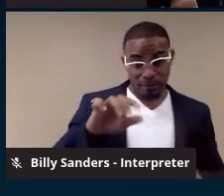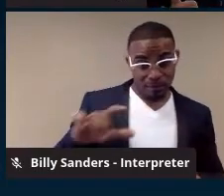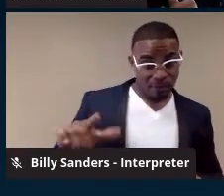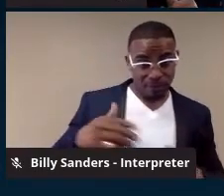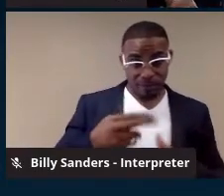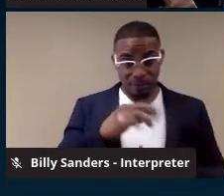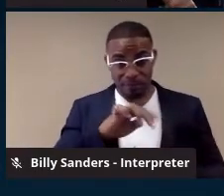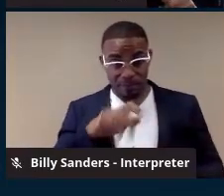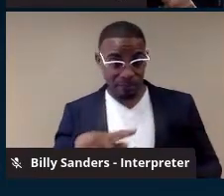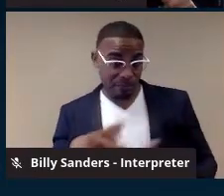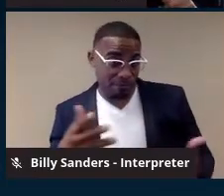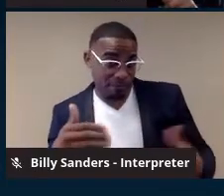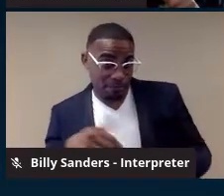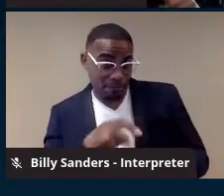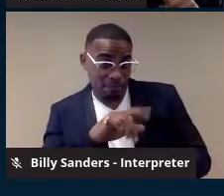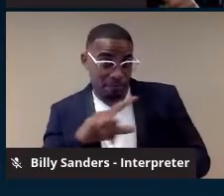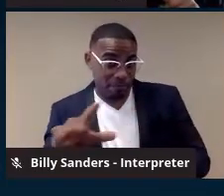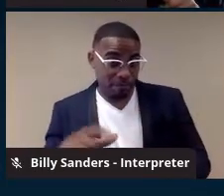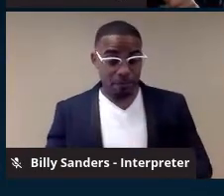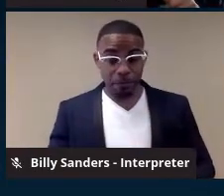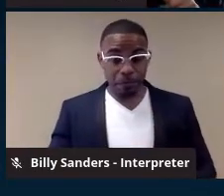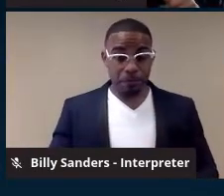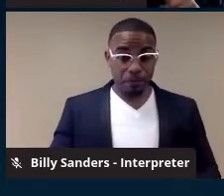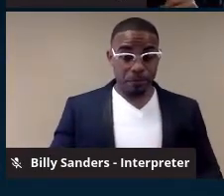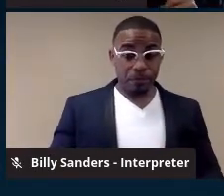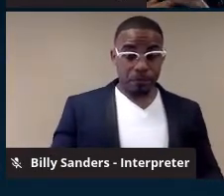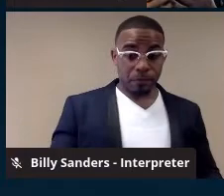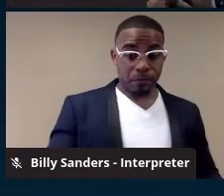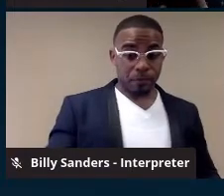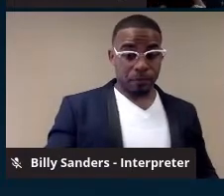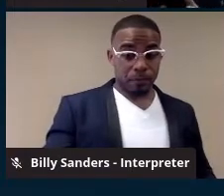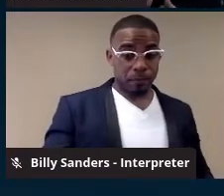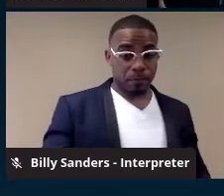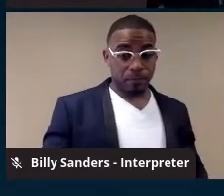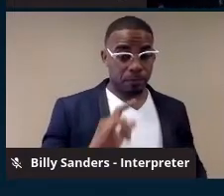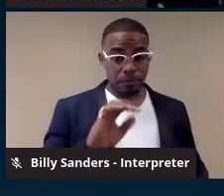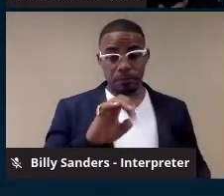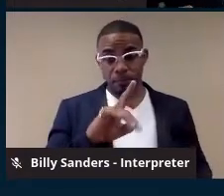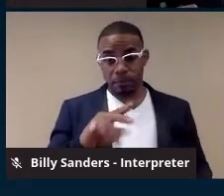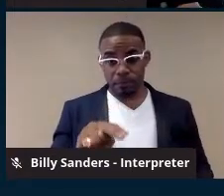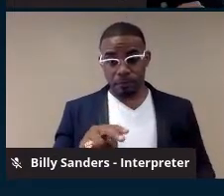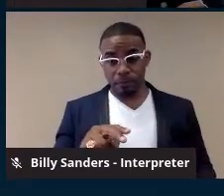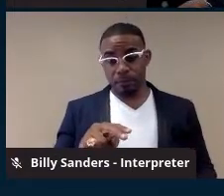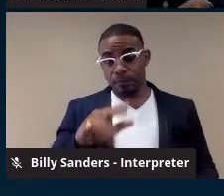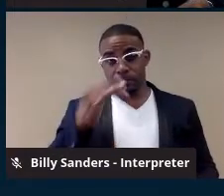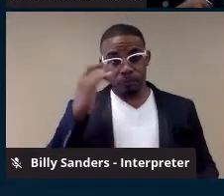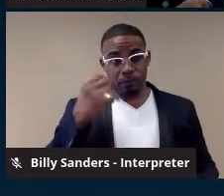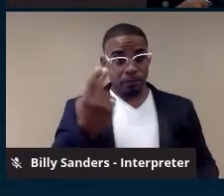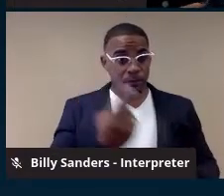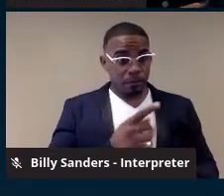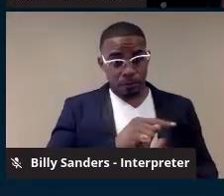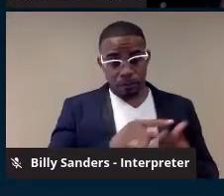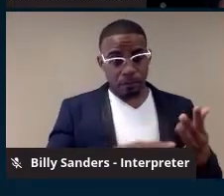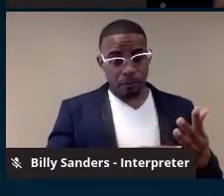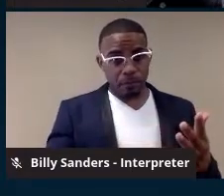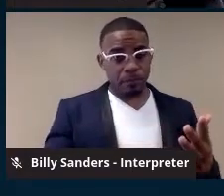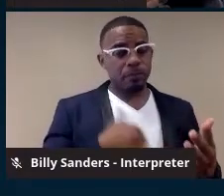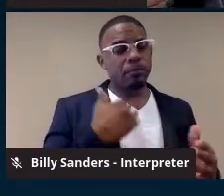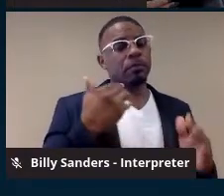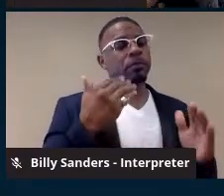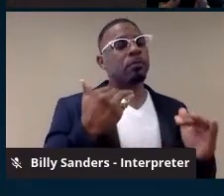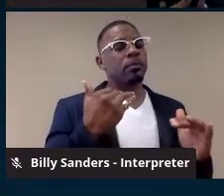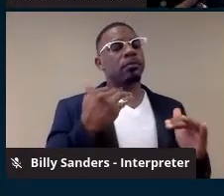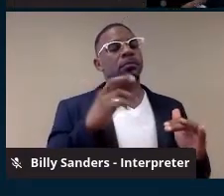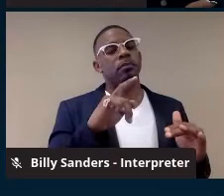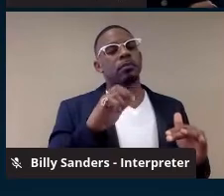HTTP client DLL, they should be in a CDN, and that way, you know, if we've used them, hopefully, you know, if Blazor